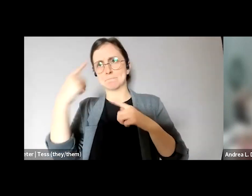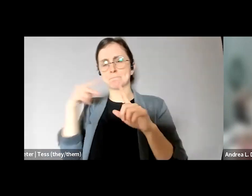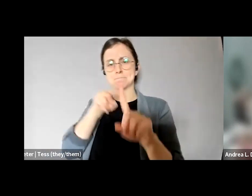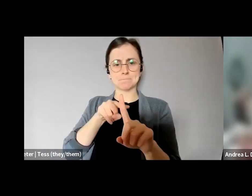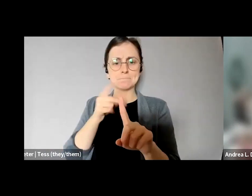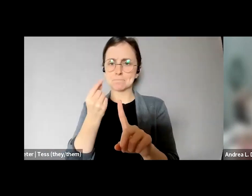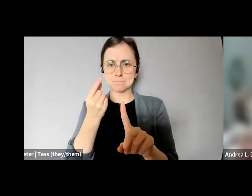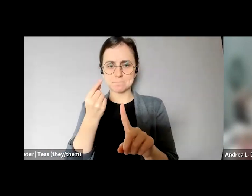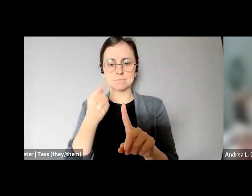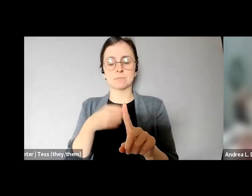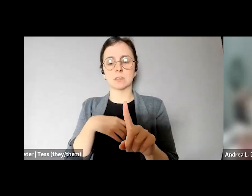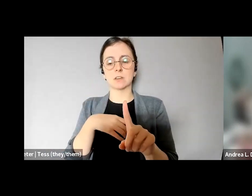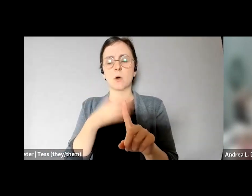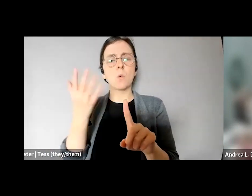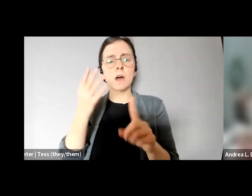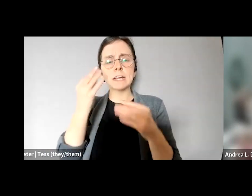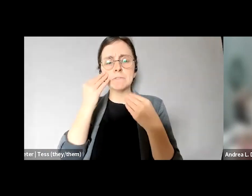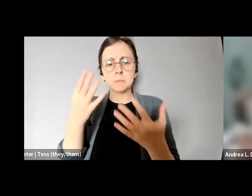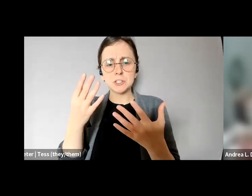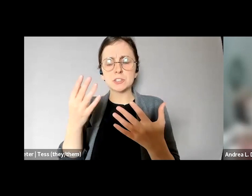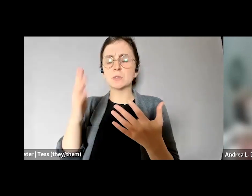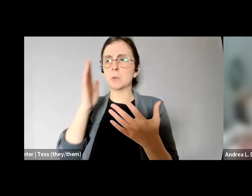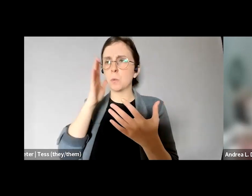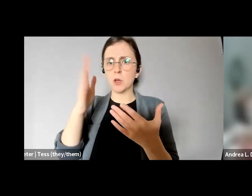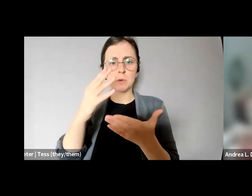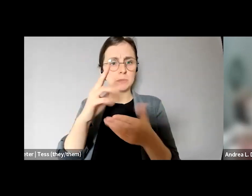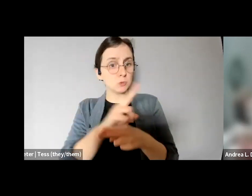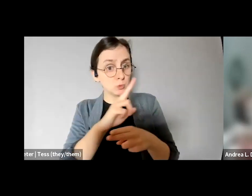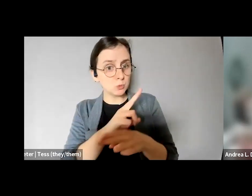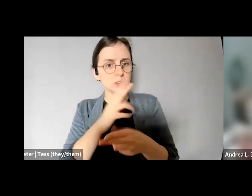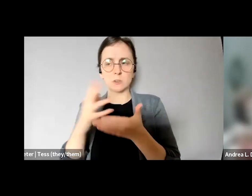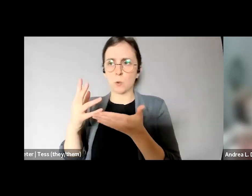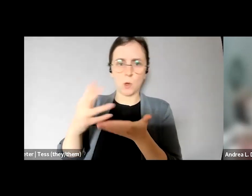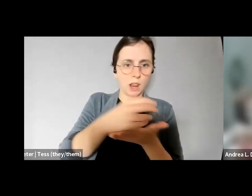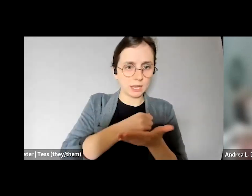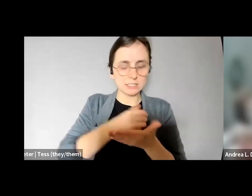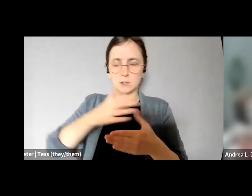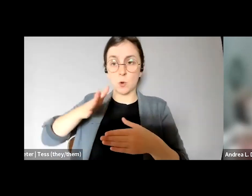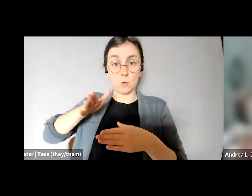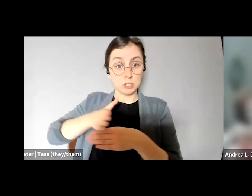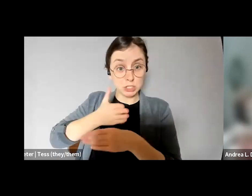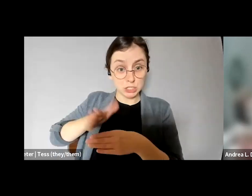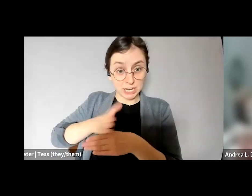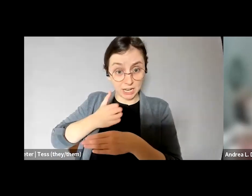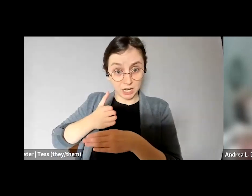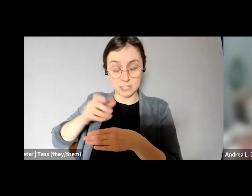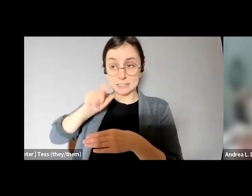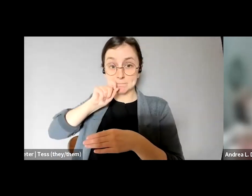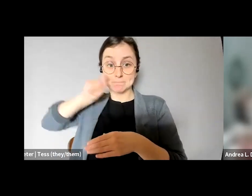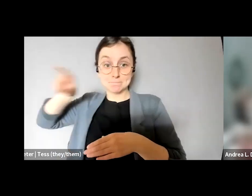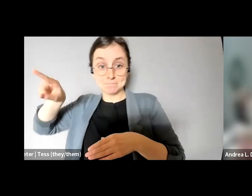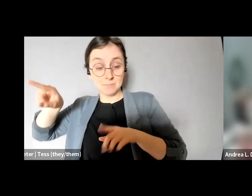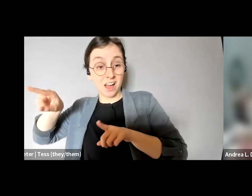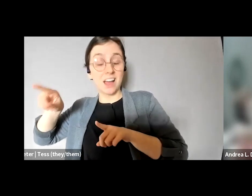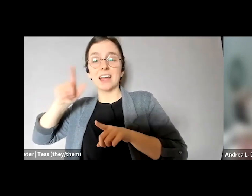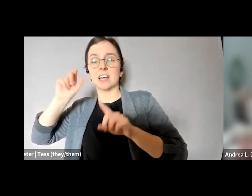what information might be used or collected and or shared in a way that can lead back to the individual